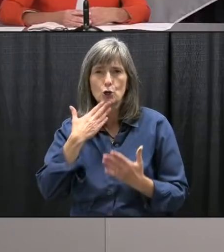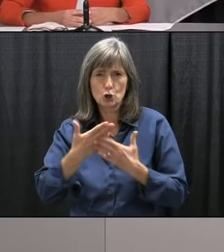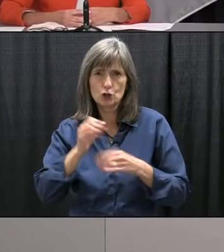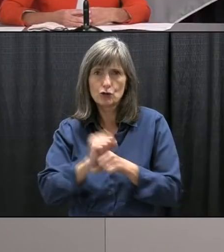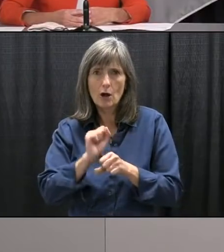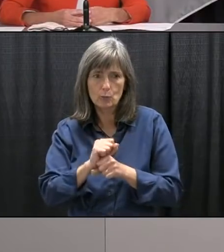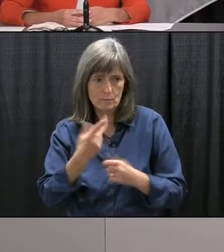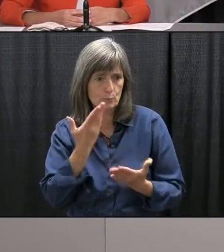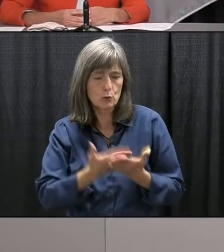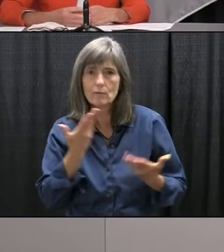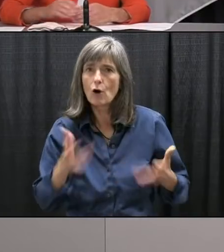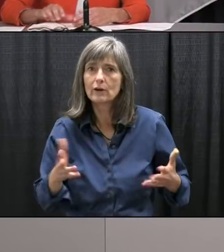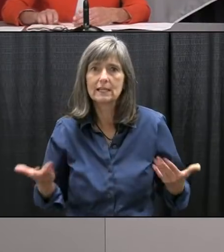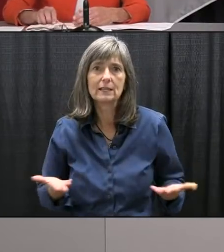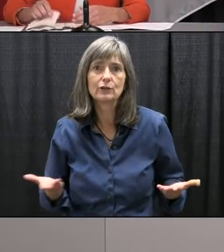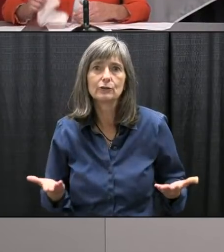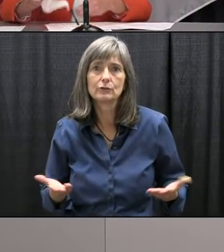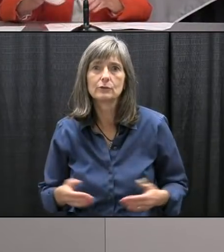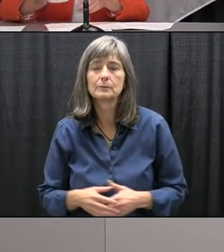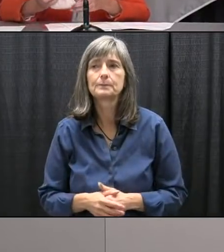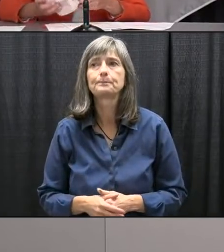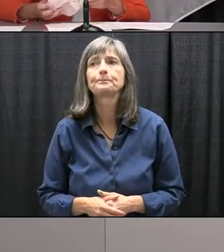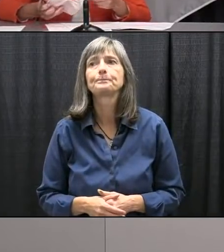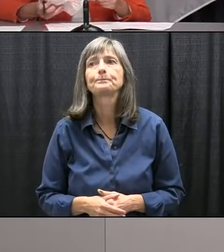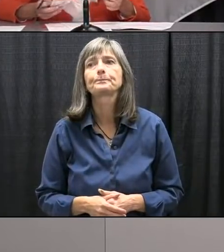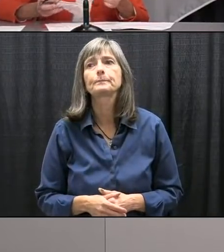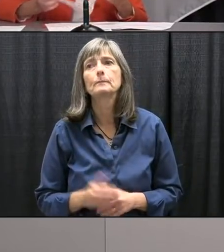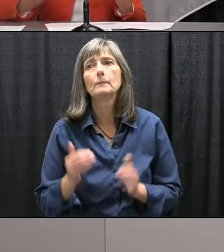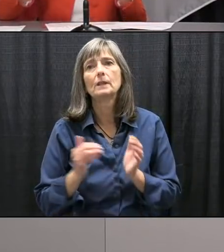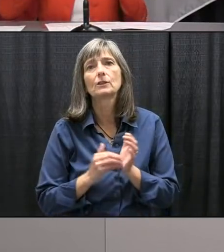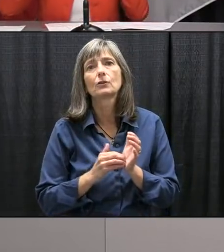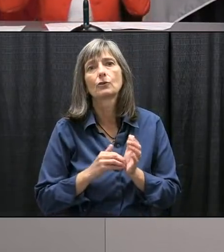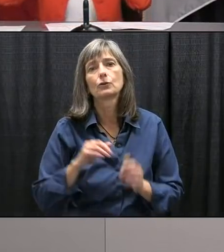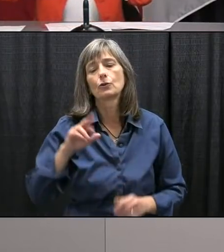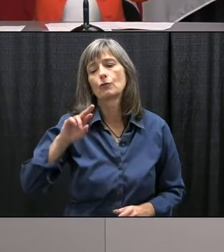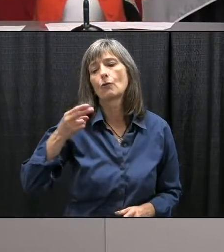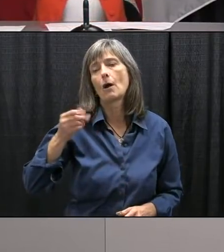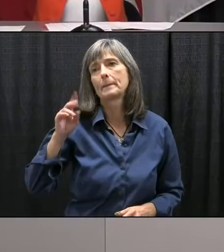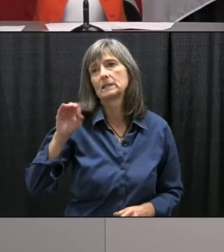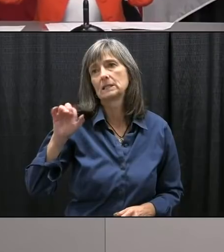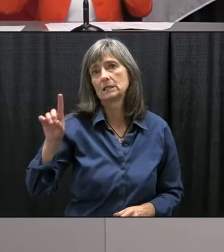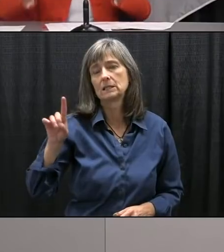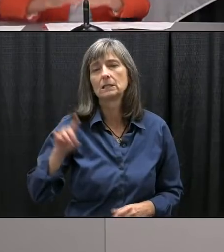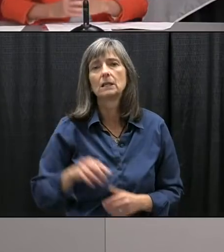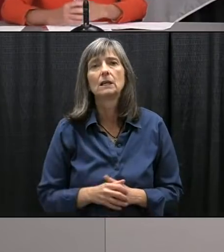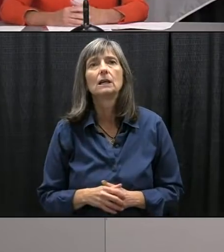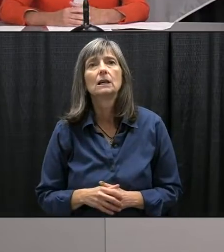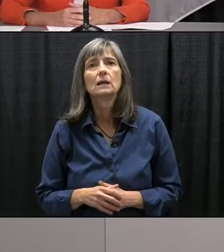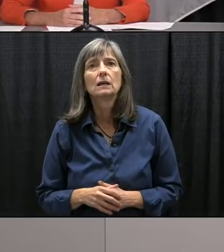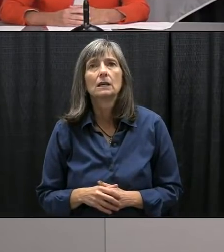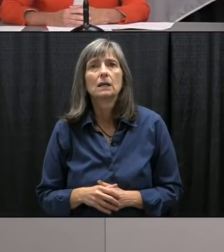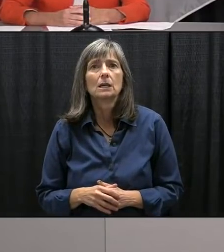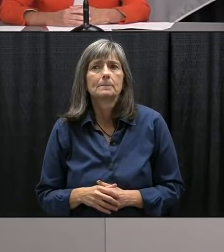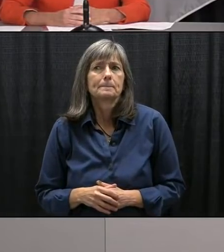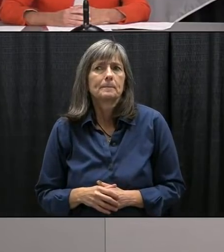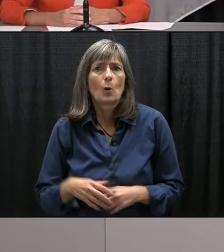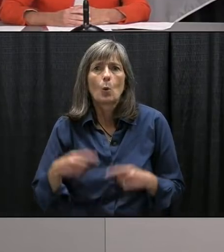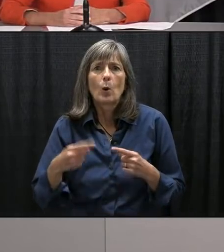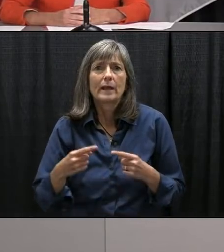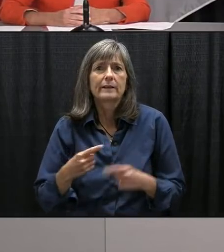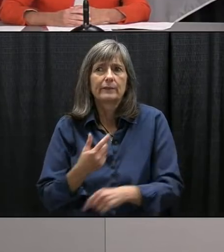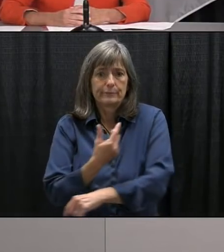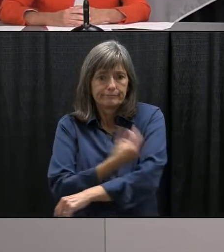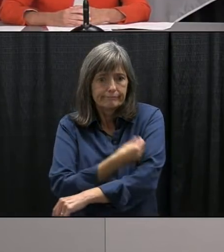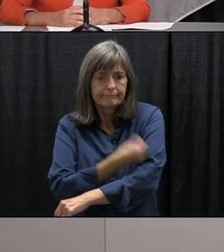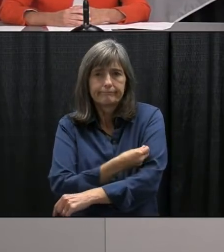And a question for Dr. Rahman. A lot of people are trying to figure out, at what point will we have enough people vaccinated that we can kind of